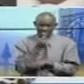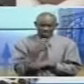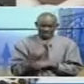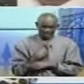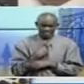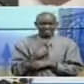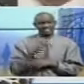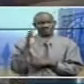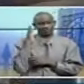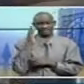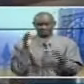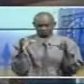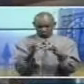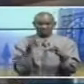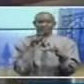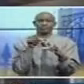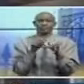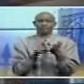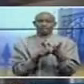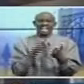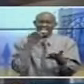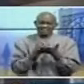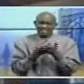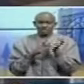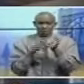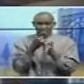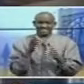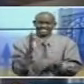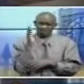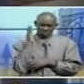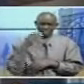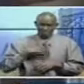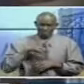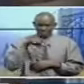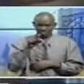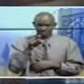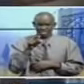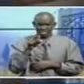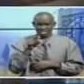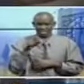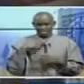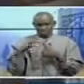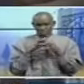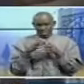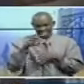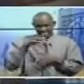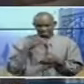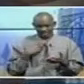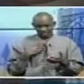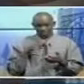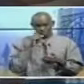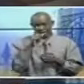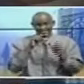docket was singled out. Evidence shows that security personnel in COD areas are from particular